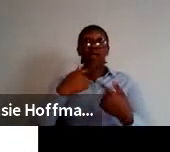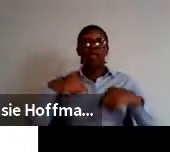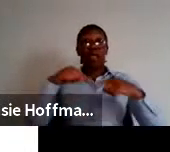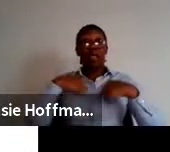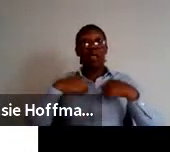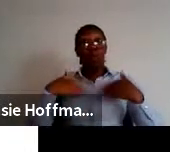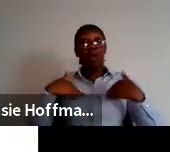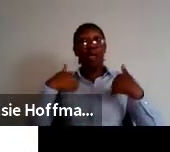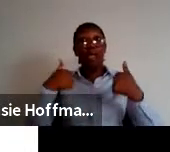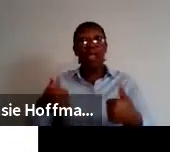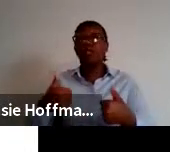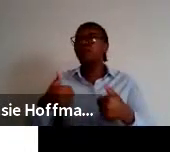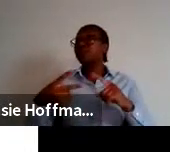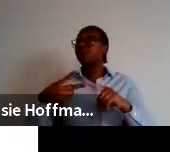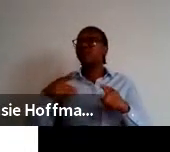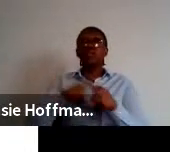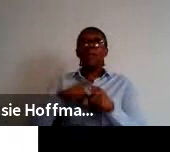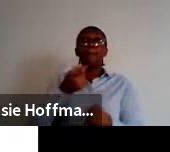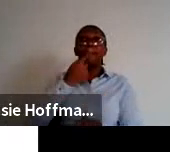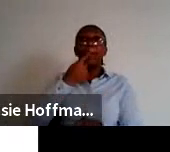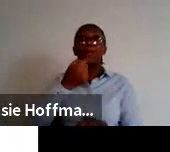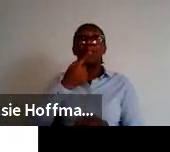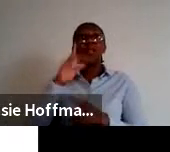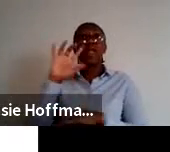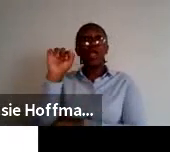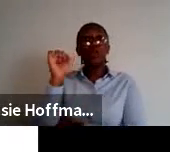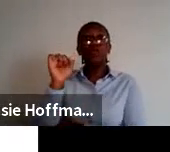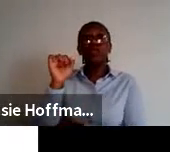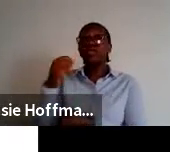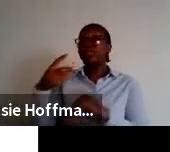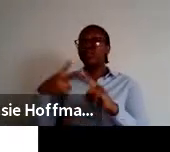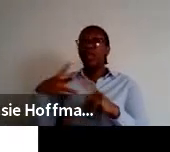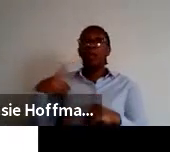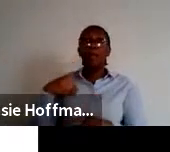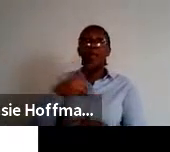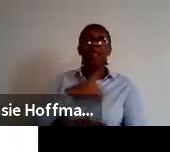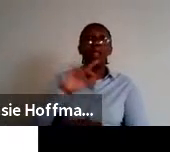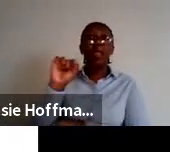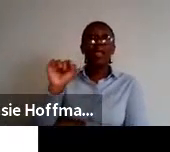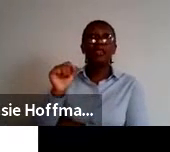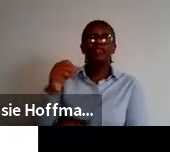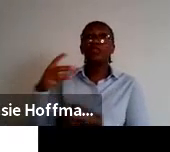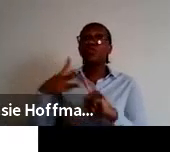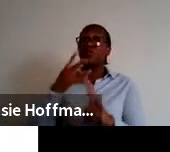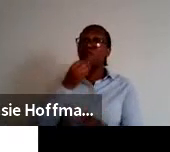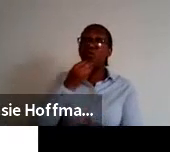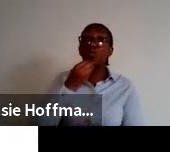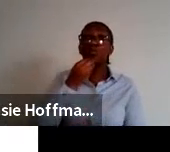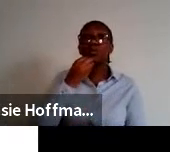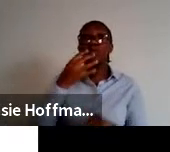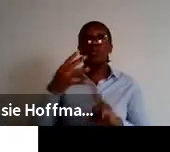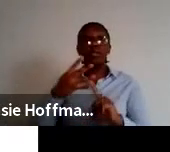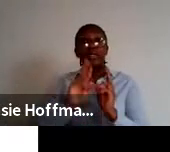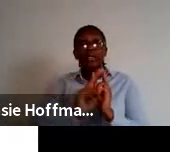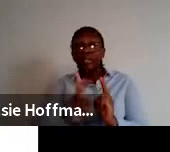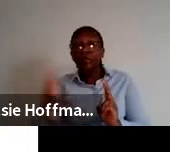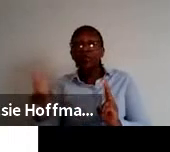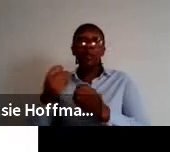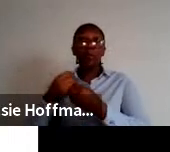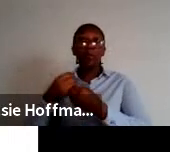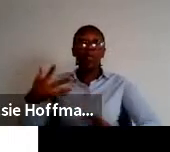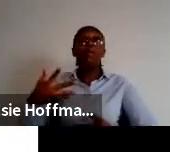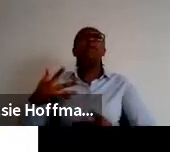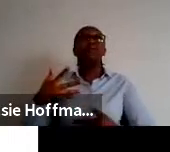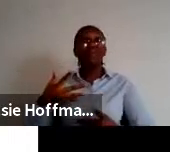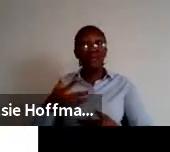as pharmaceutical, including the veterinary medicines, foodstuffs, toys, and substandard items, including